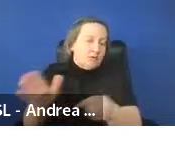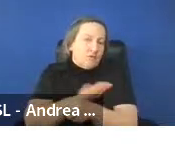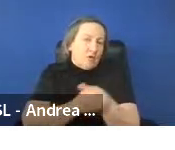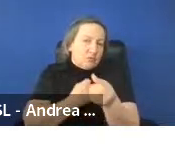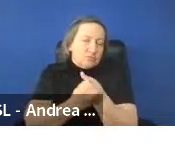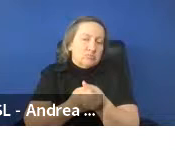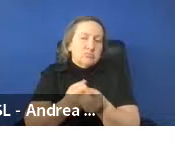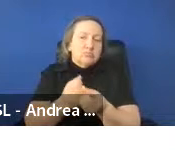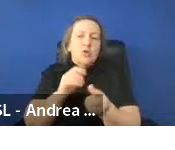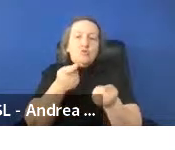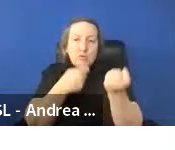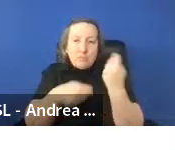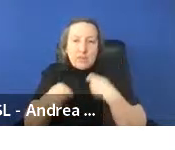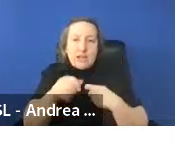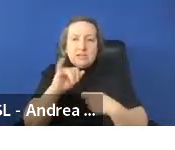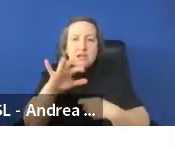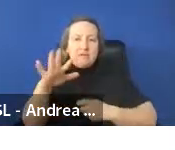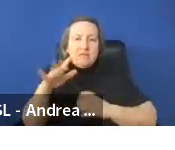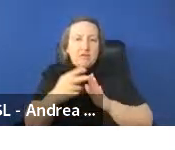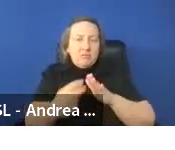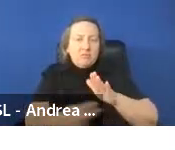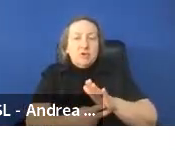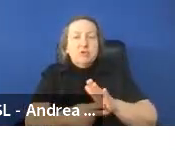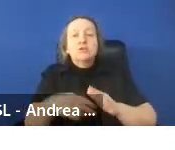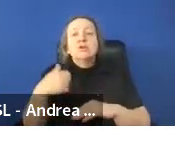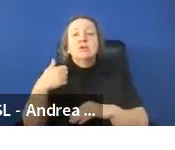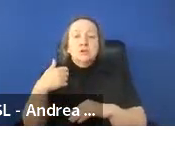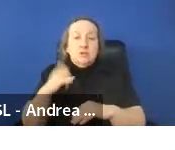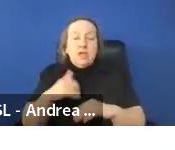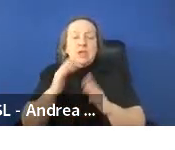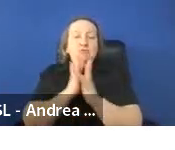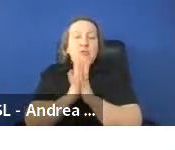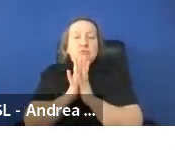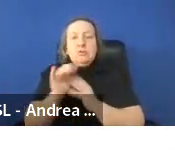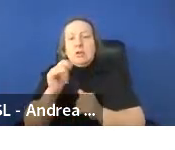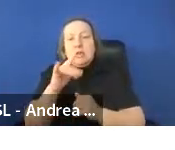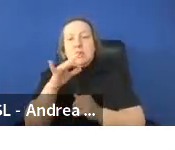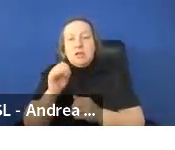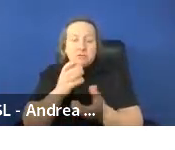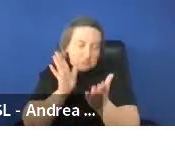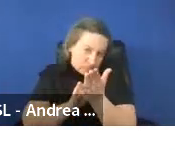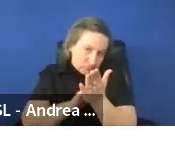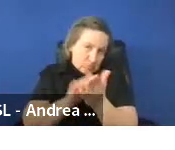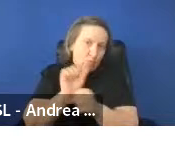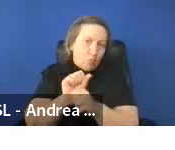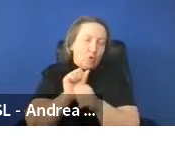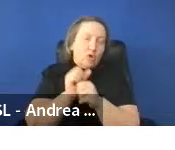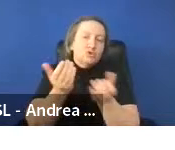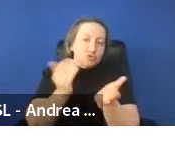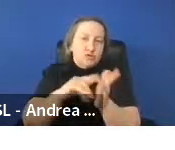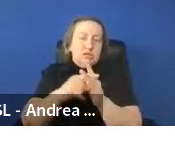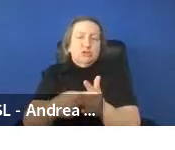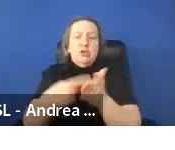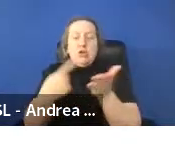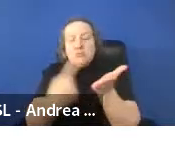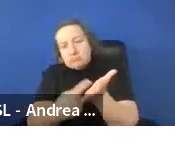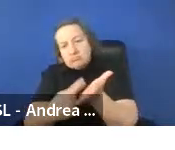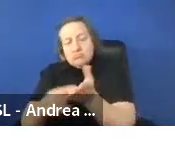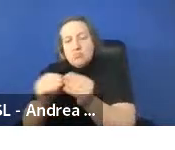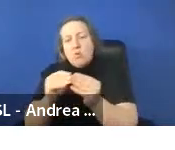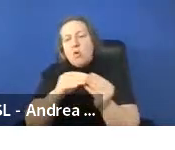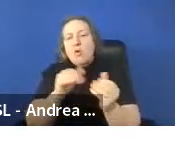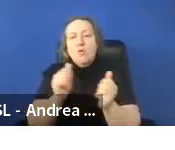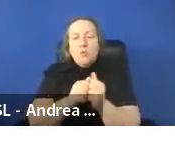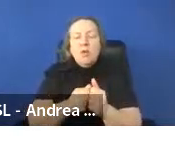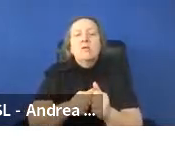I-5 bridge. The Transportation Alliance applauds the work done thus far to restart and advance conversations through a bipartisan,